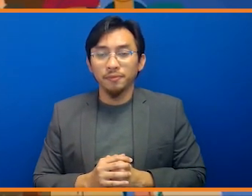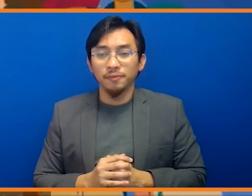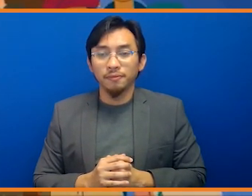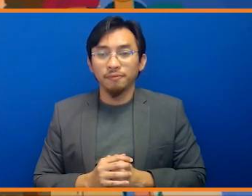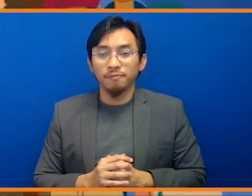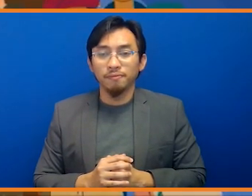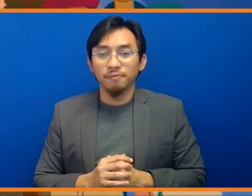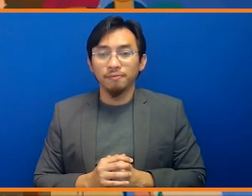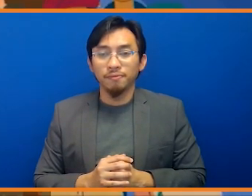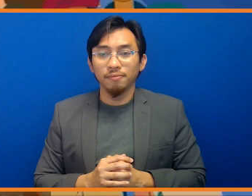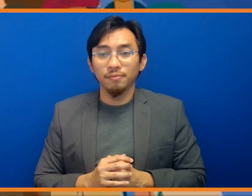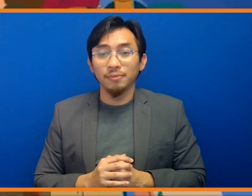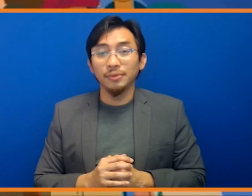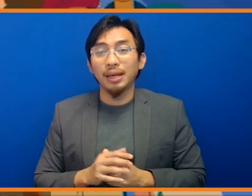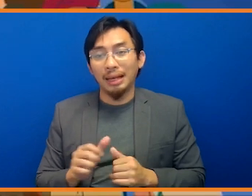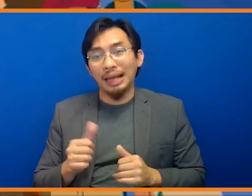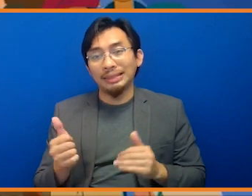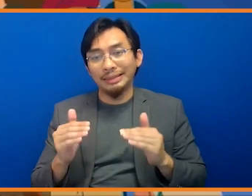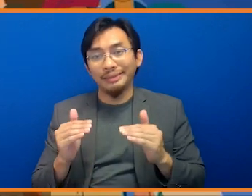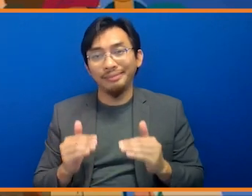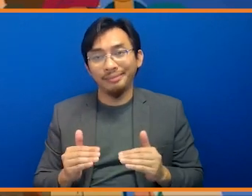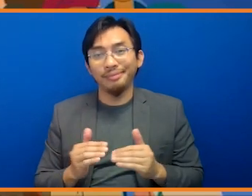Okay. Next slide, please.